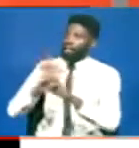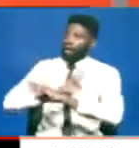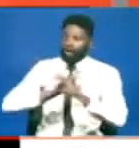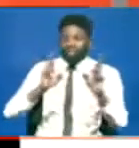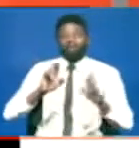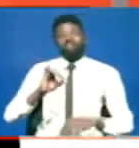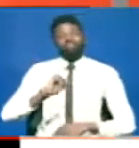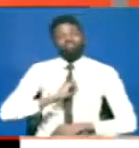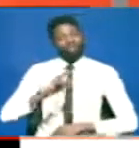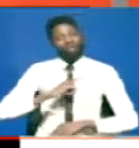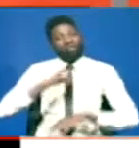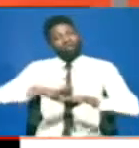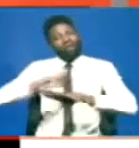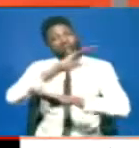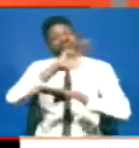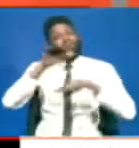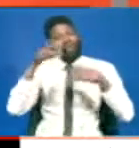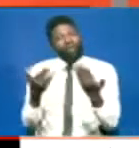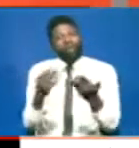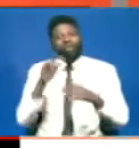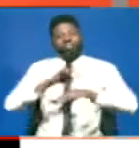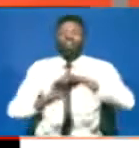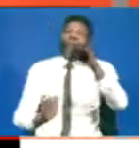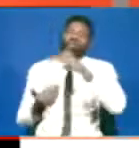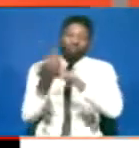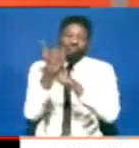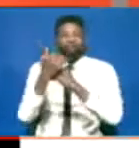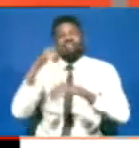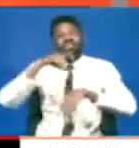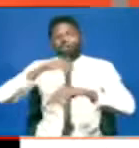good afternoon or good morning from wherever you are?